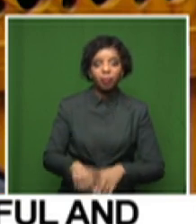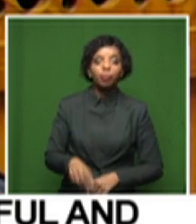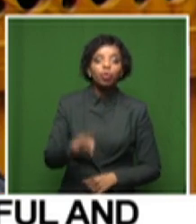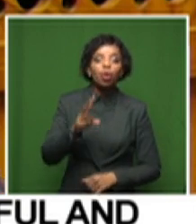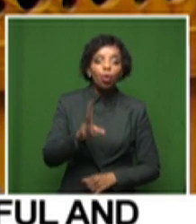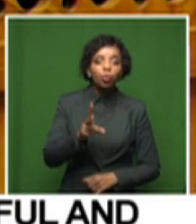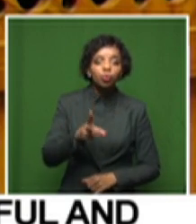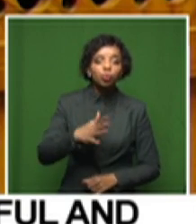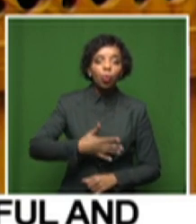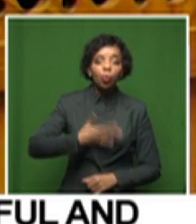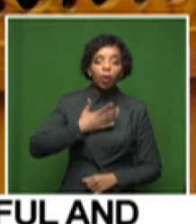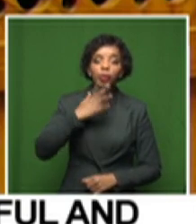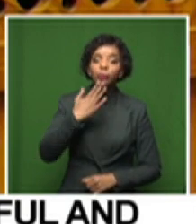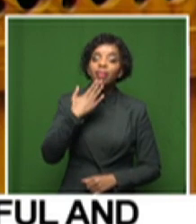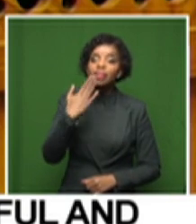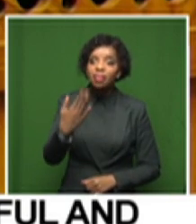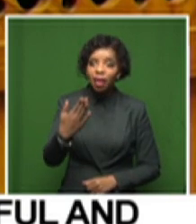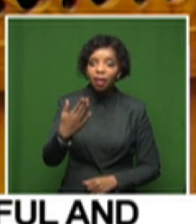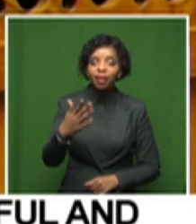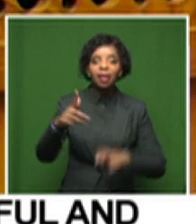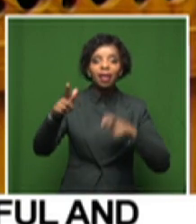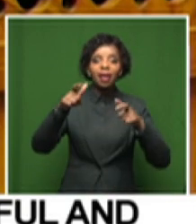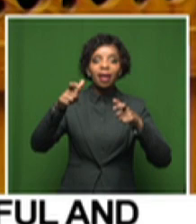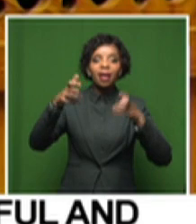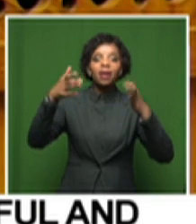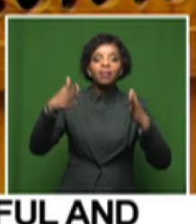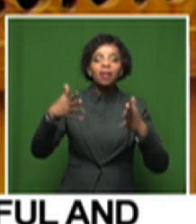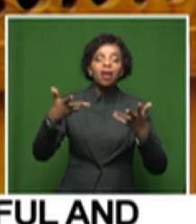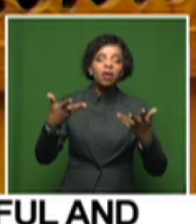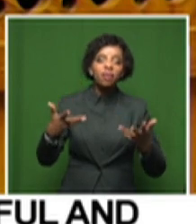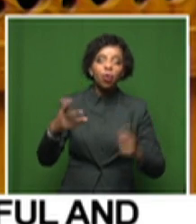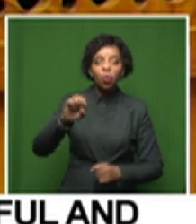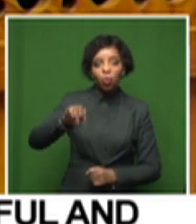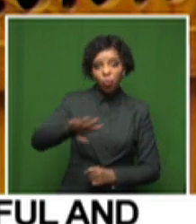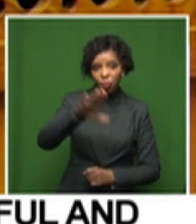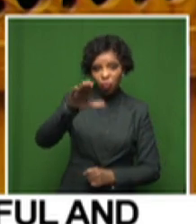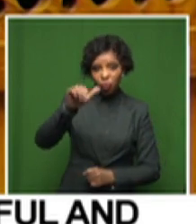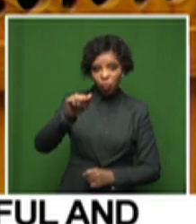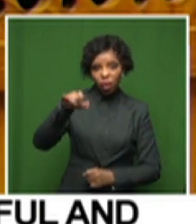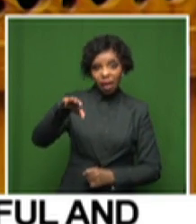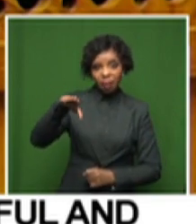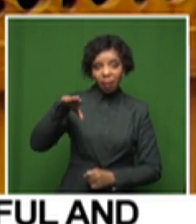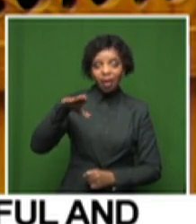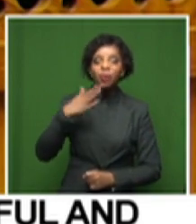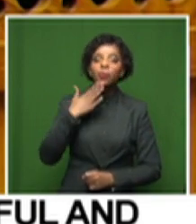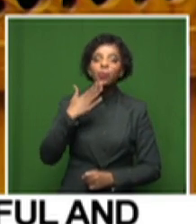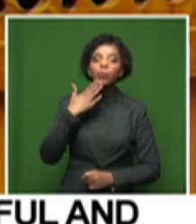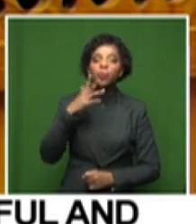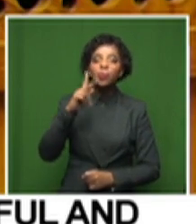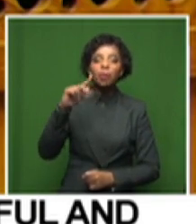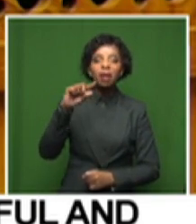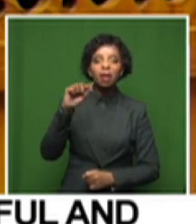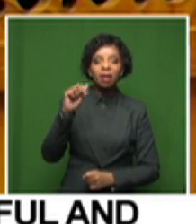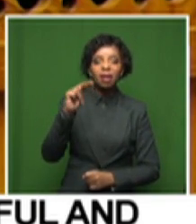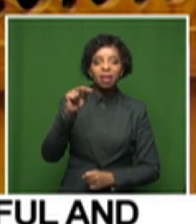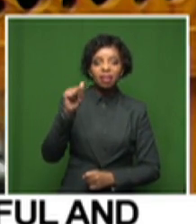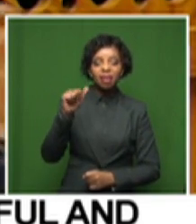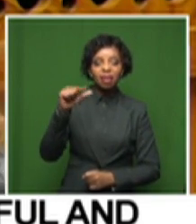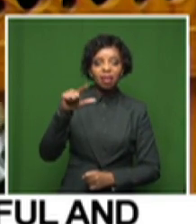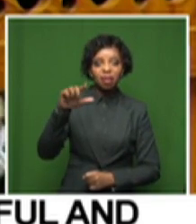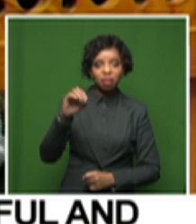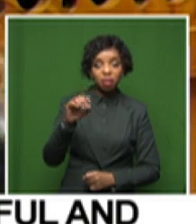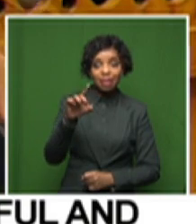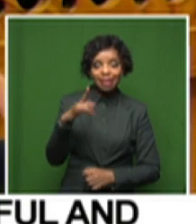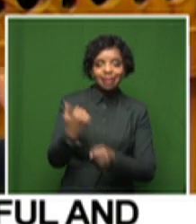thank the Governor of the South African Reserve Bank, Mr. Lesedi Kganyago, and his staff for their continued collaboration with us whilst maintaining